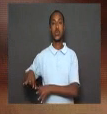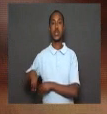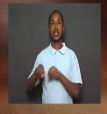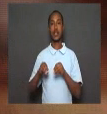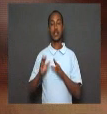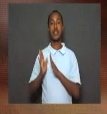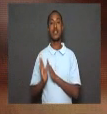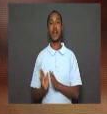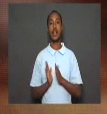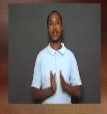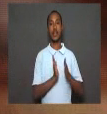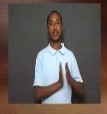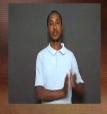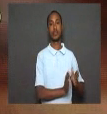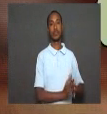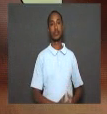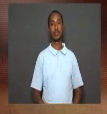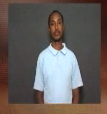Students, let's get ready.